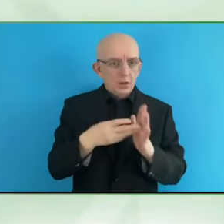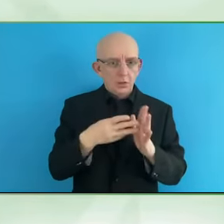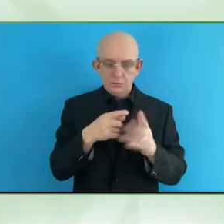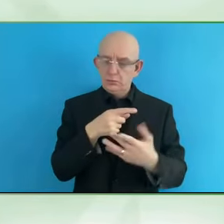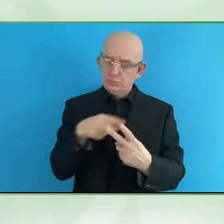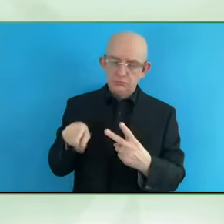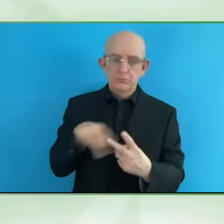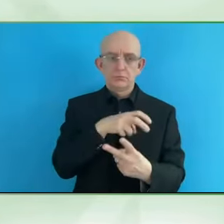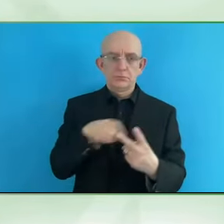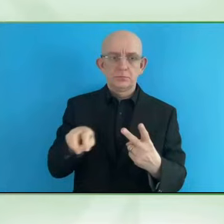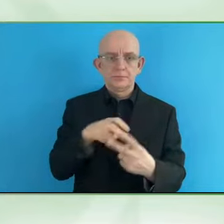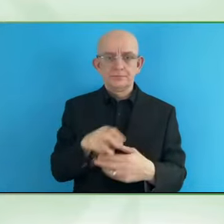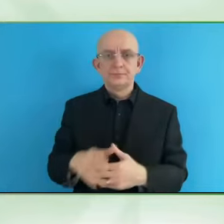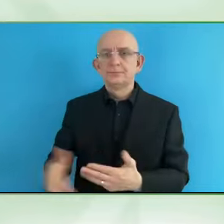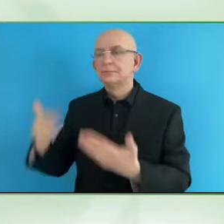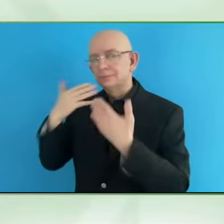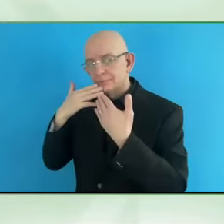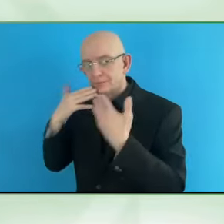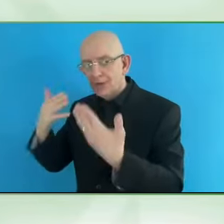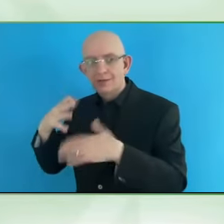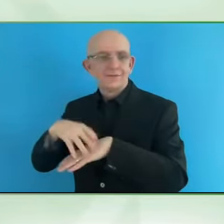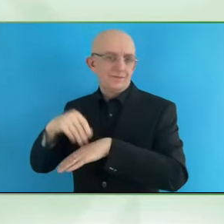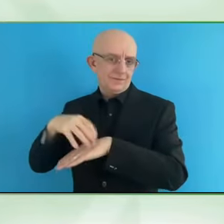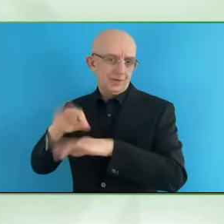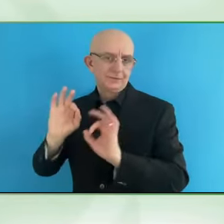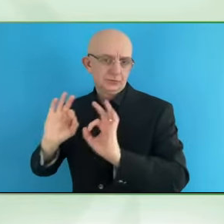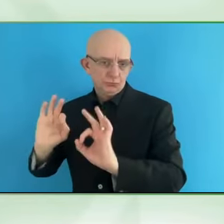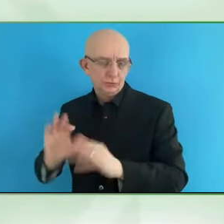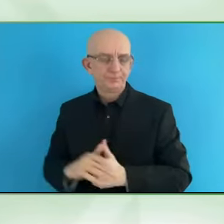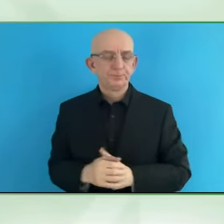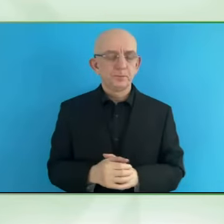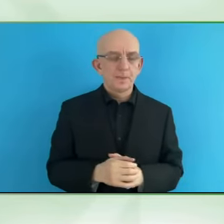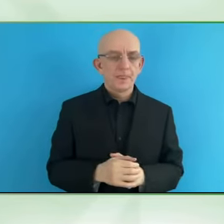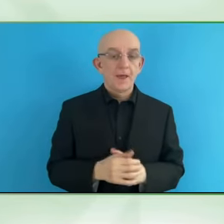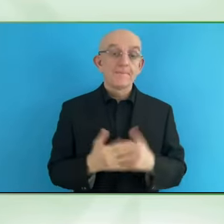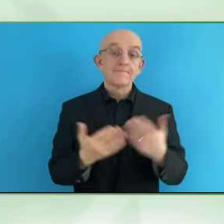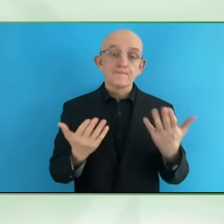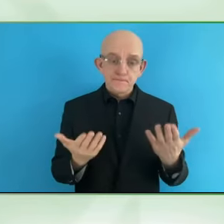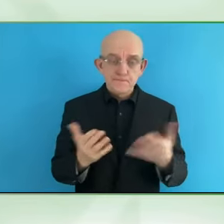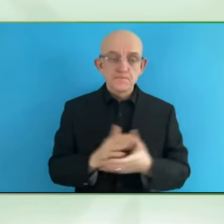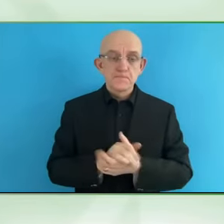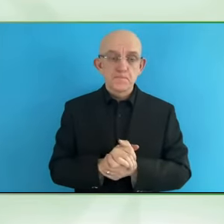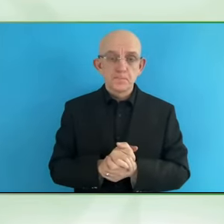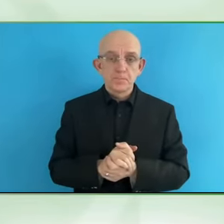So not so much what not only what the text on paper is,